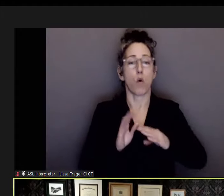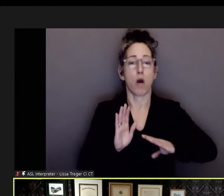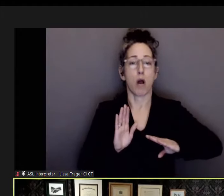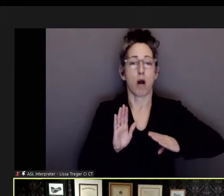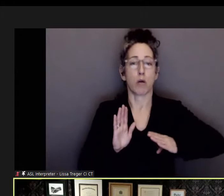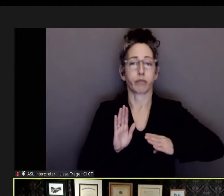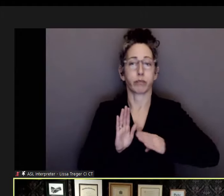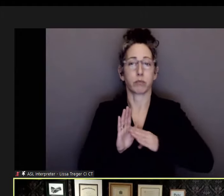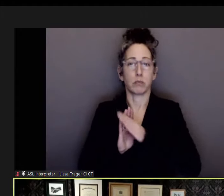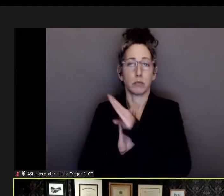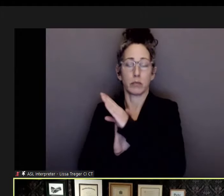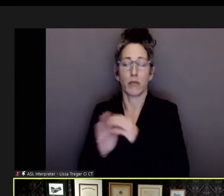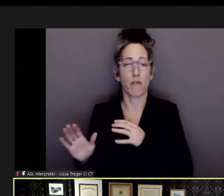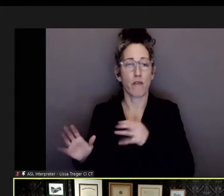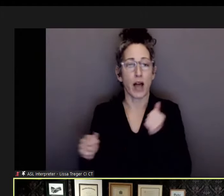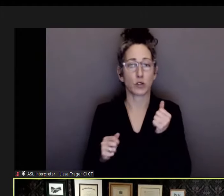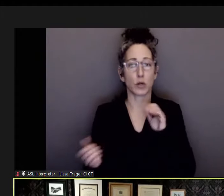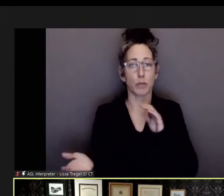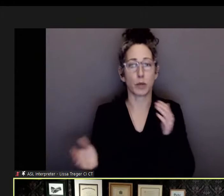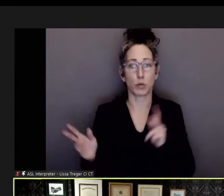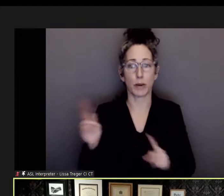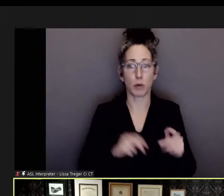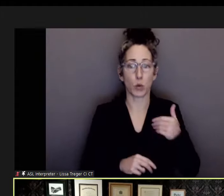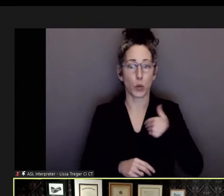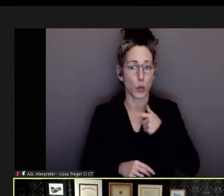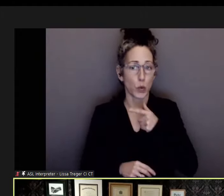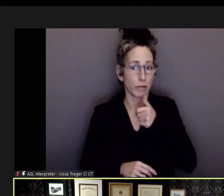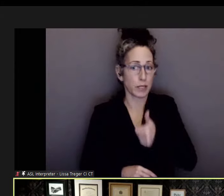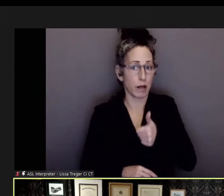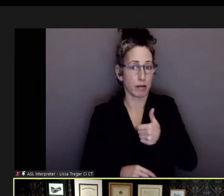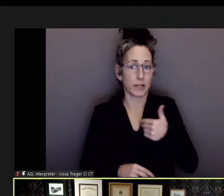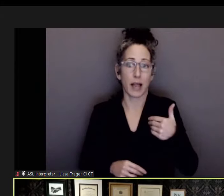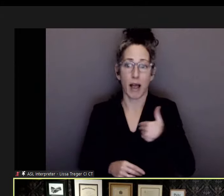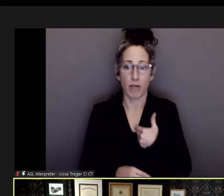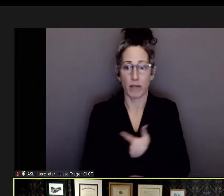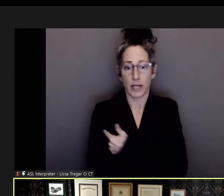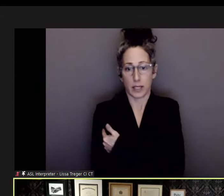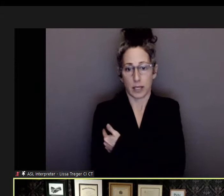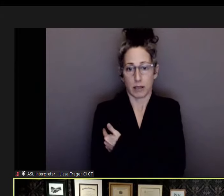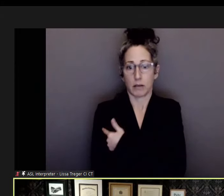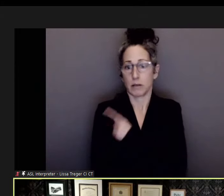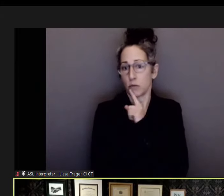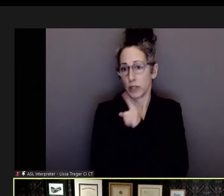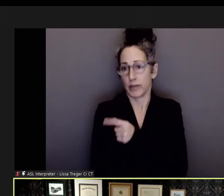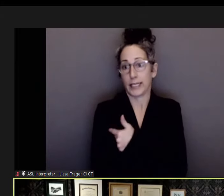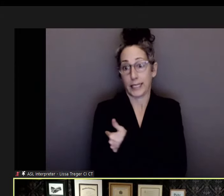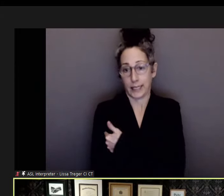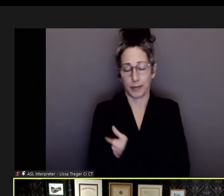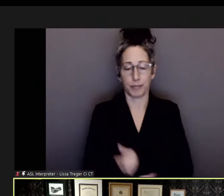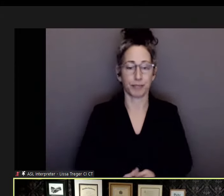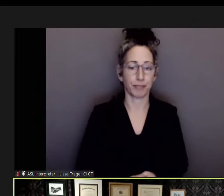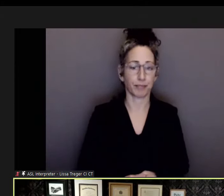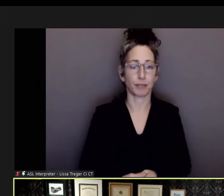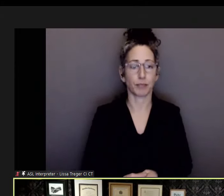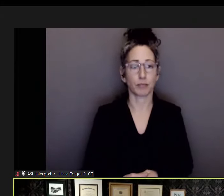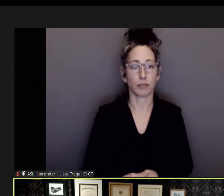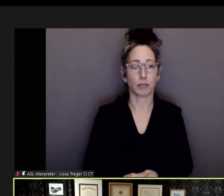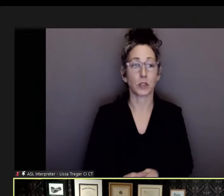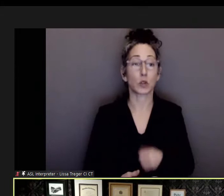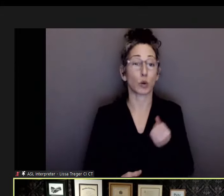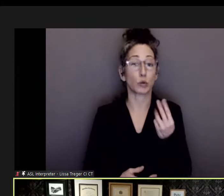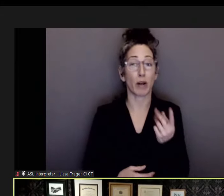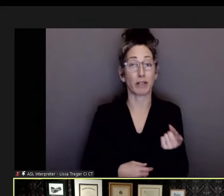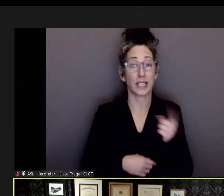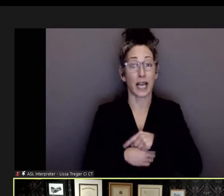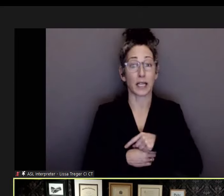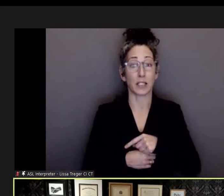who received the vaccine. And as you can see, the curves begin to split roughly around day 12 or so. This, using a slightly